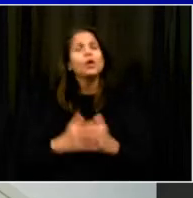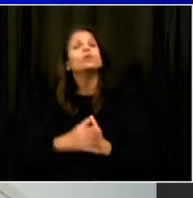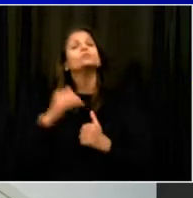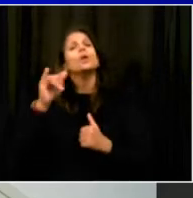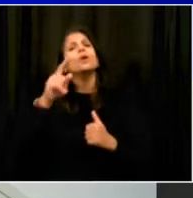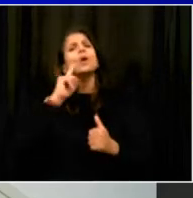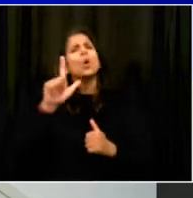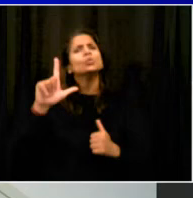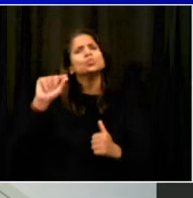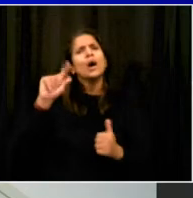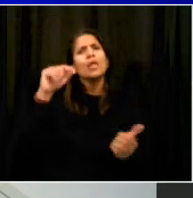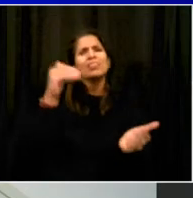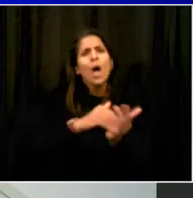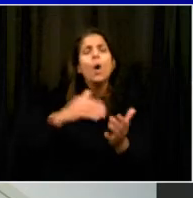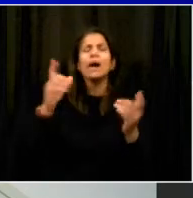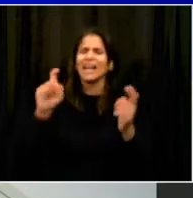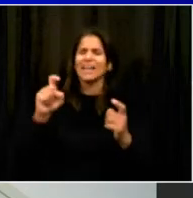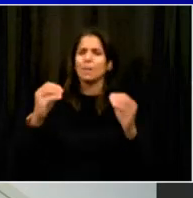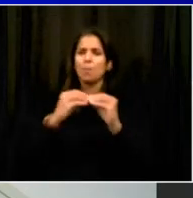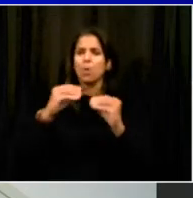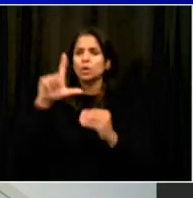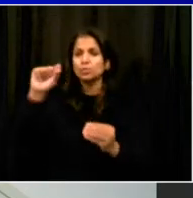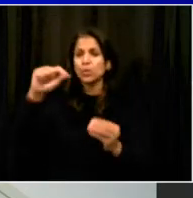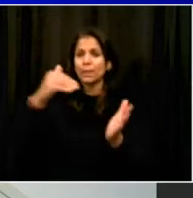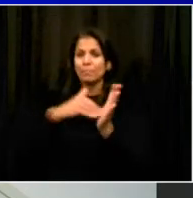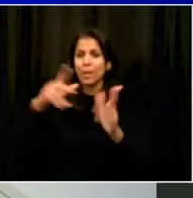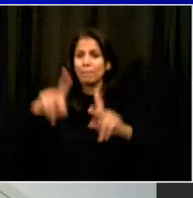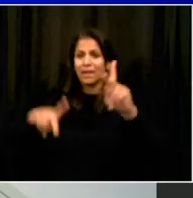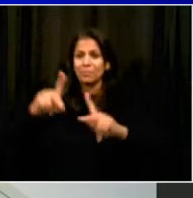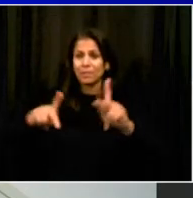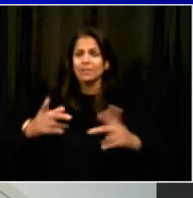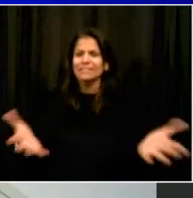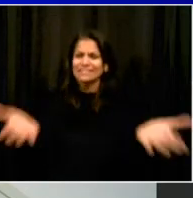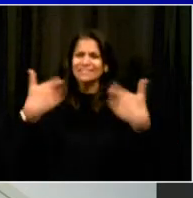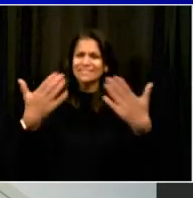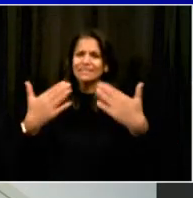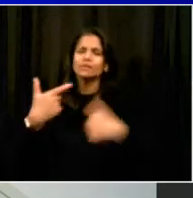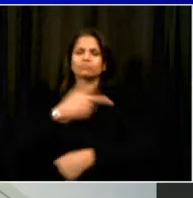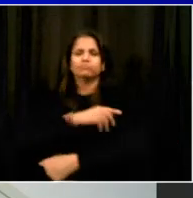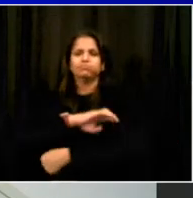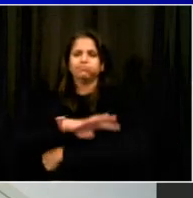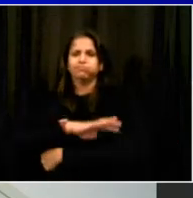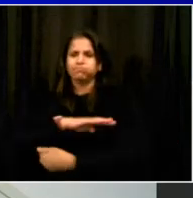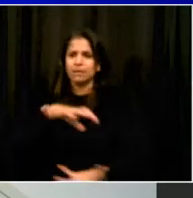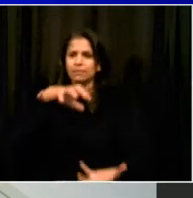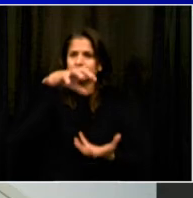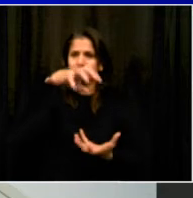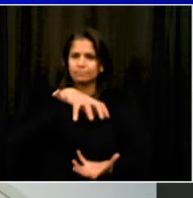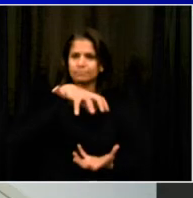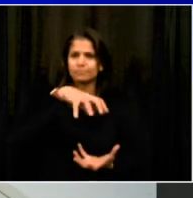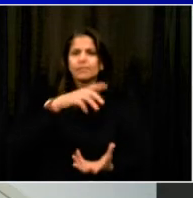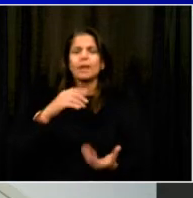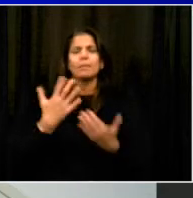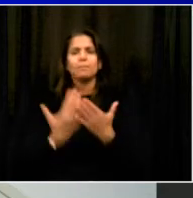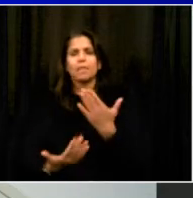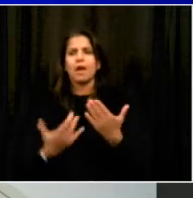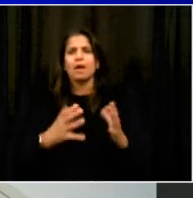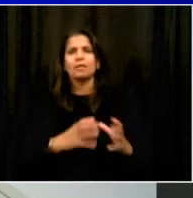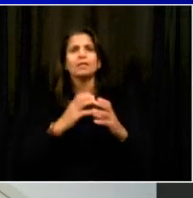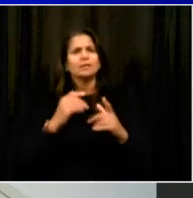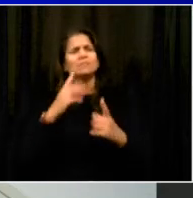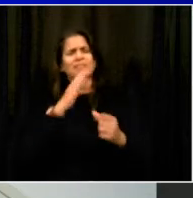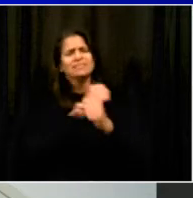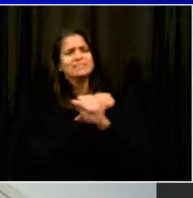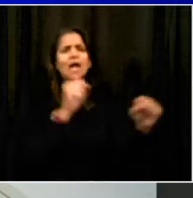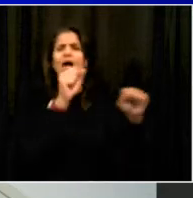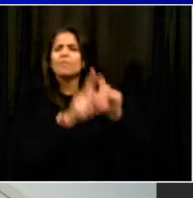urgent. This is about directly and immediately saving lives, and you can make such a difference. We need 20,000 more New Yorkers to come forward by the end of